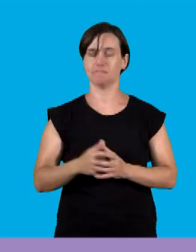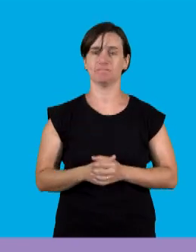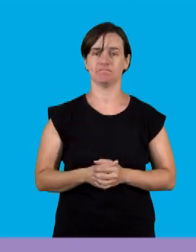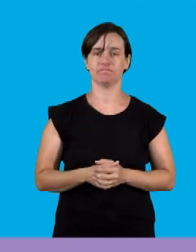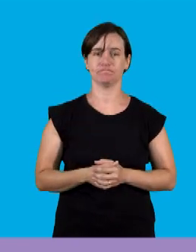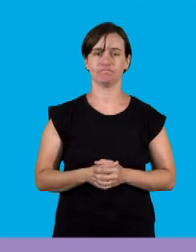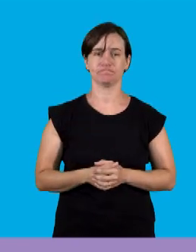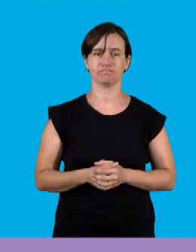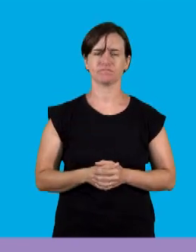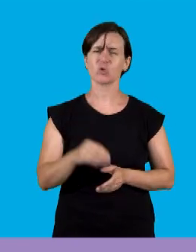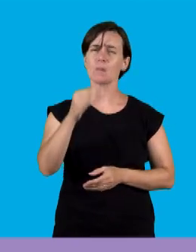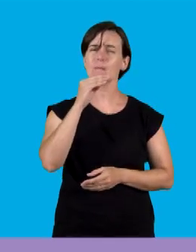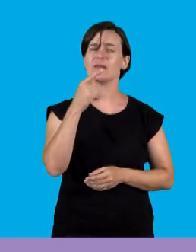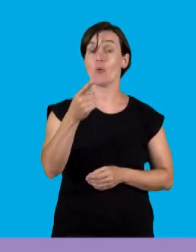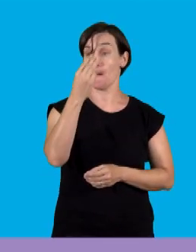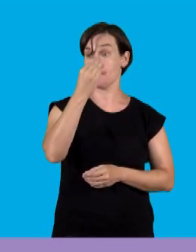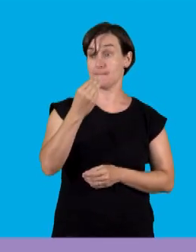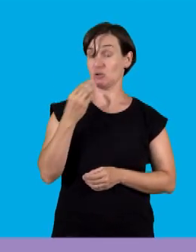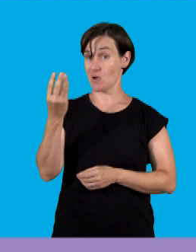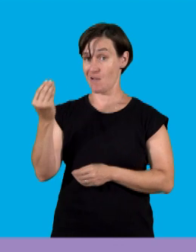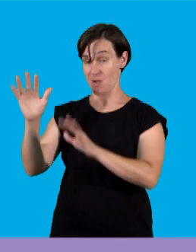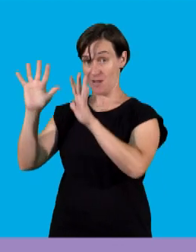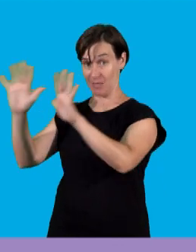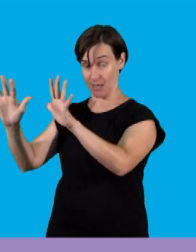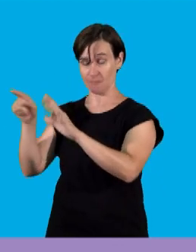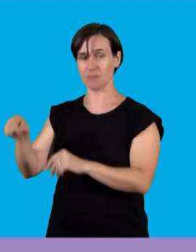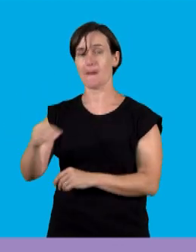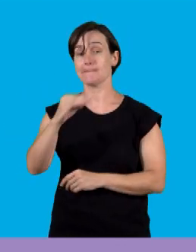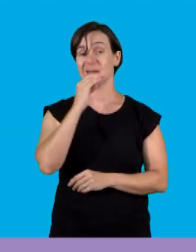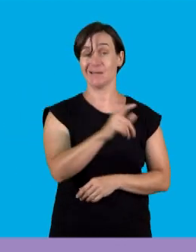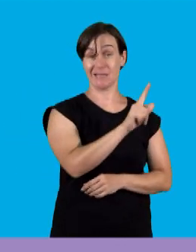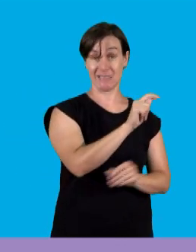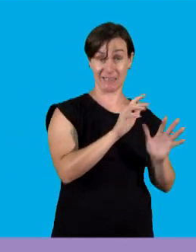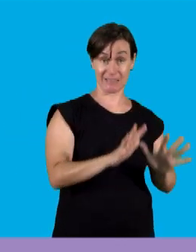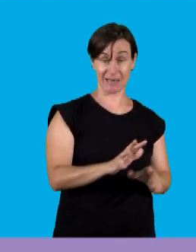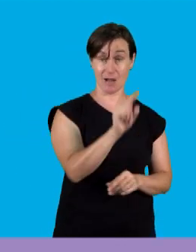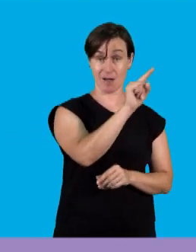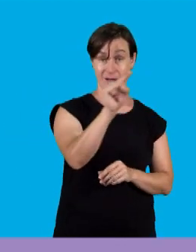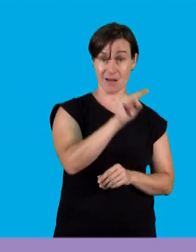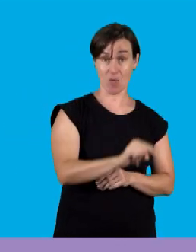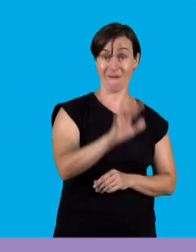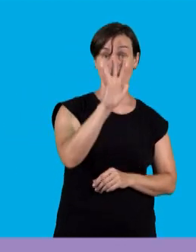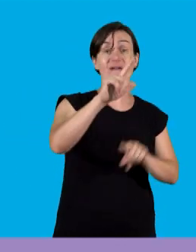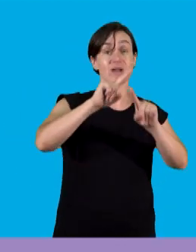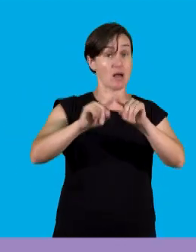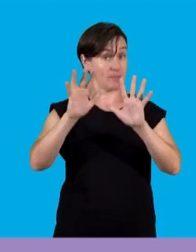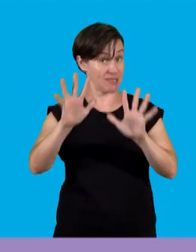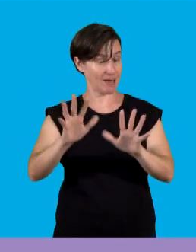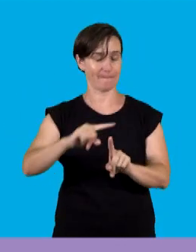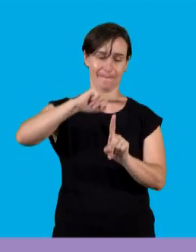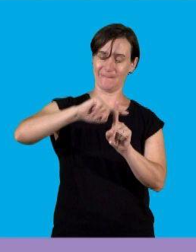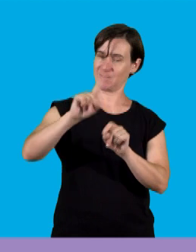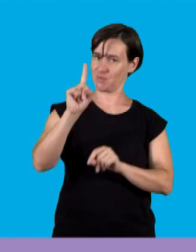a 1. So how do we find the 10th term? Now this is going to be 5 multiplied by